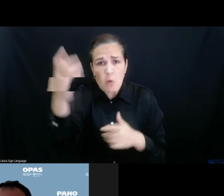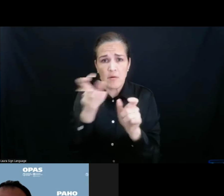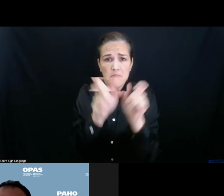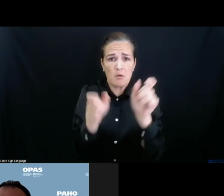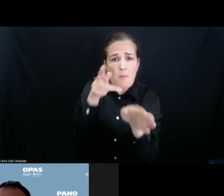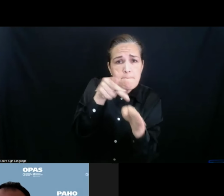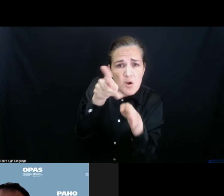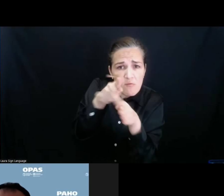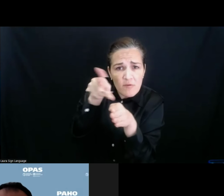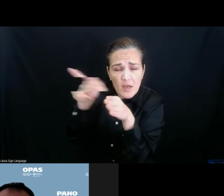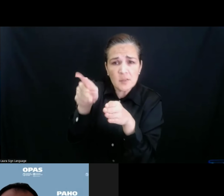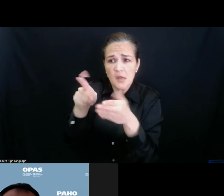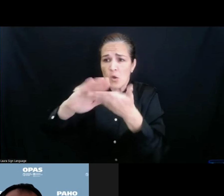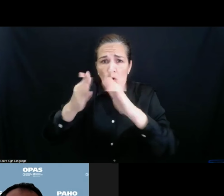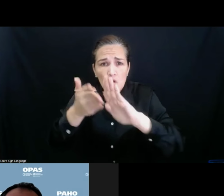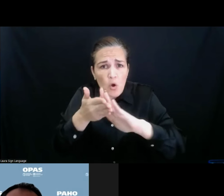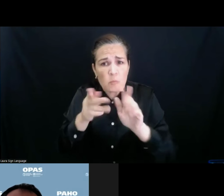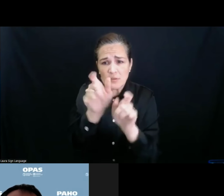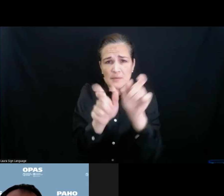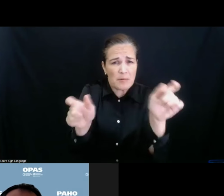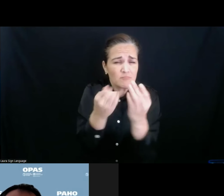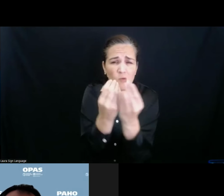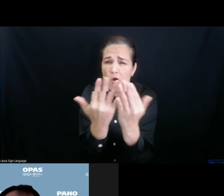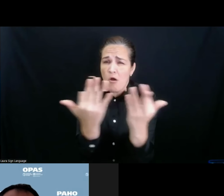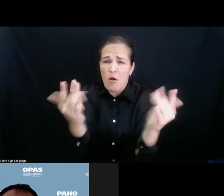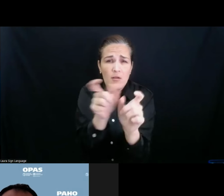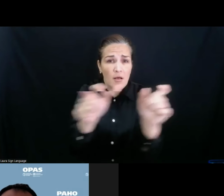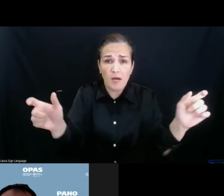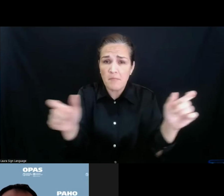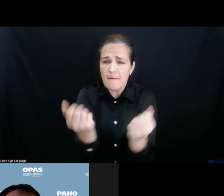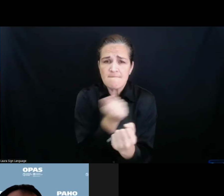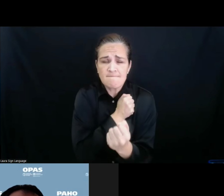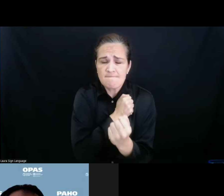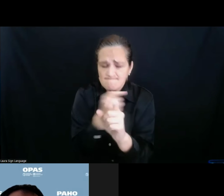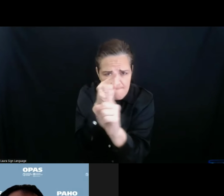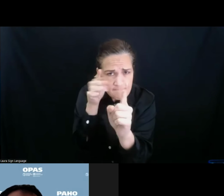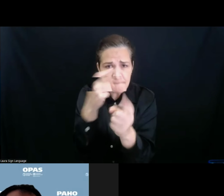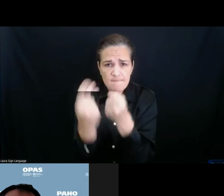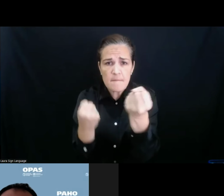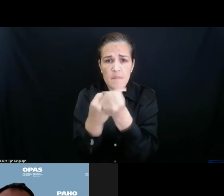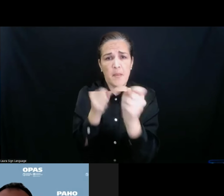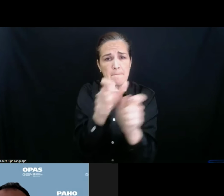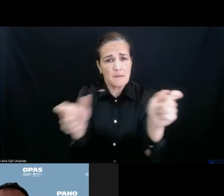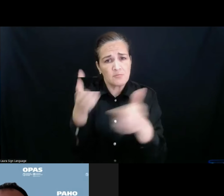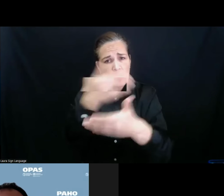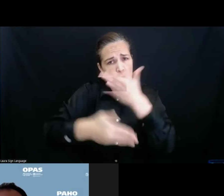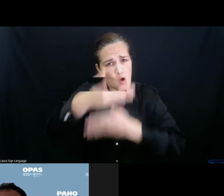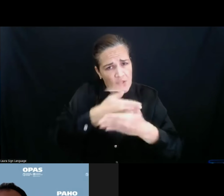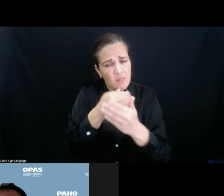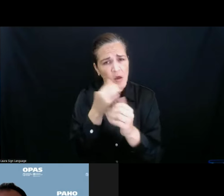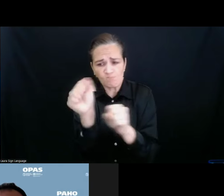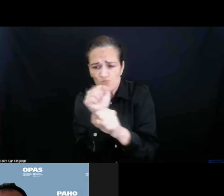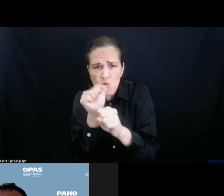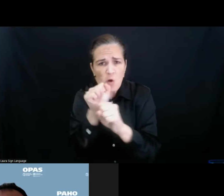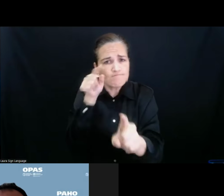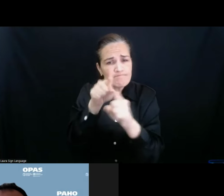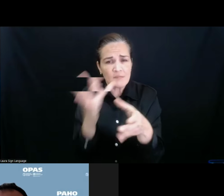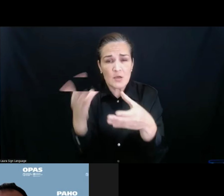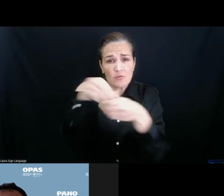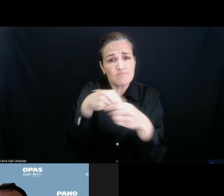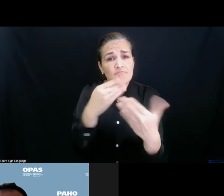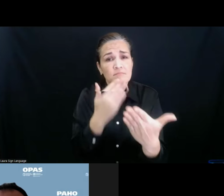professionals, community actors, and all of those who feel very passionate about disability inclusion and working with us and sharing your time with